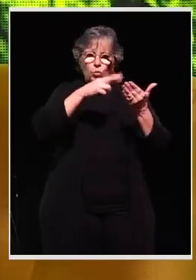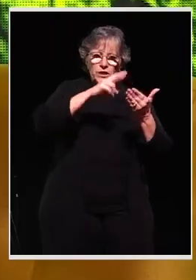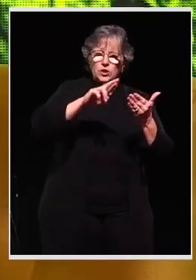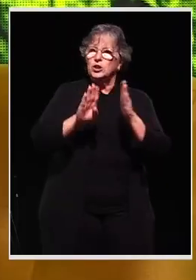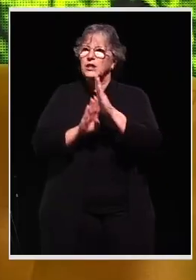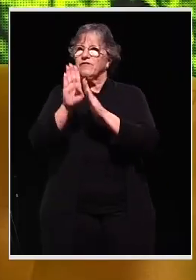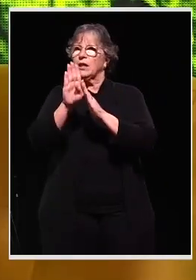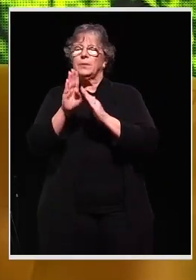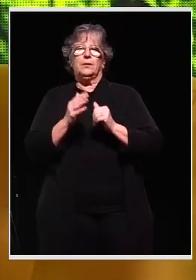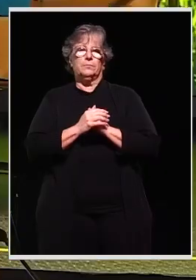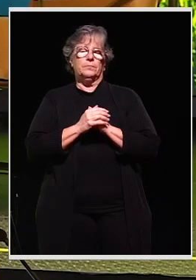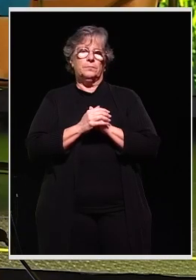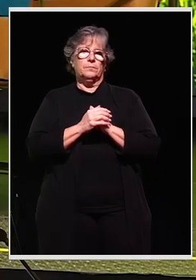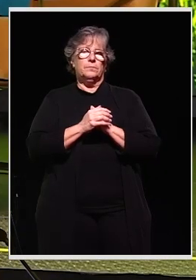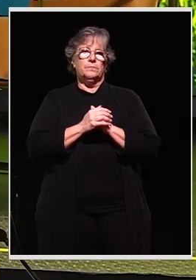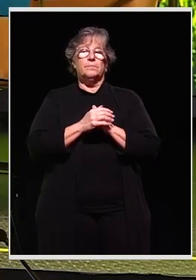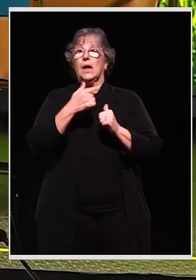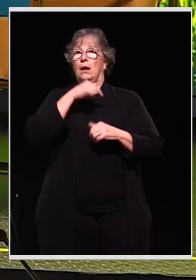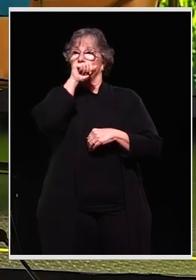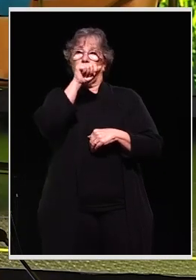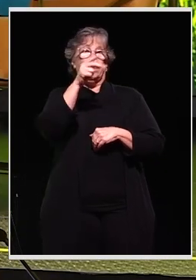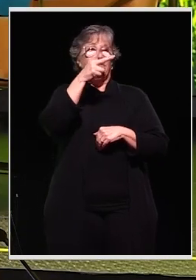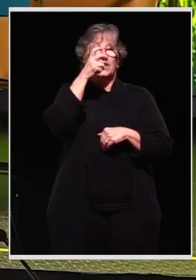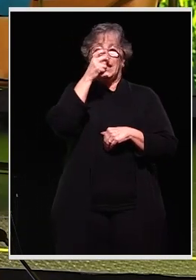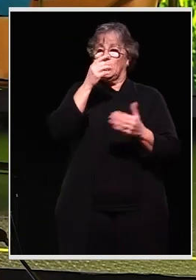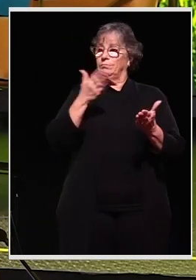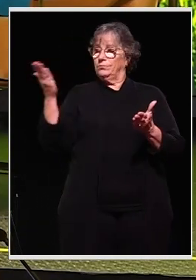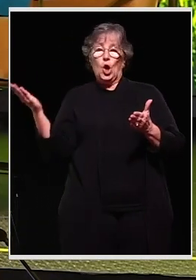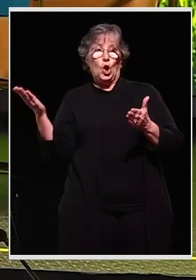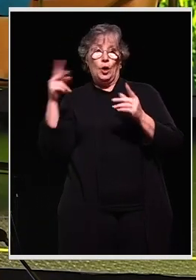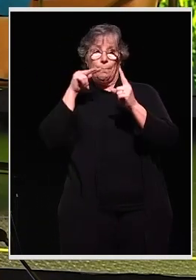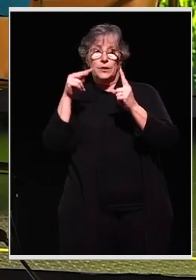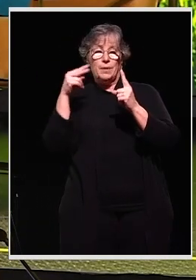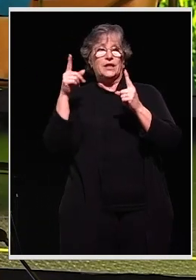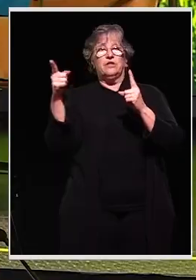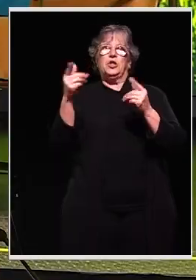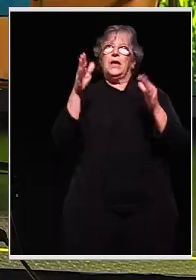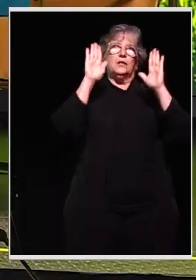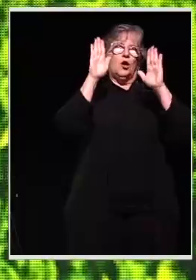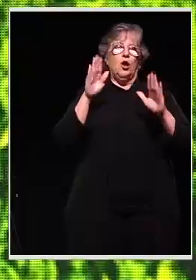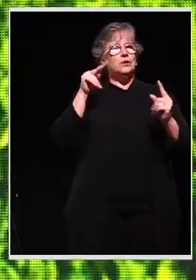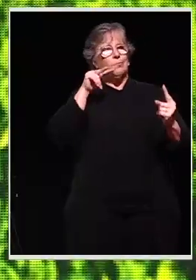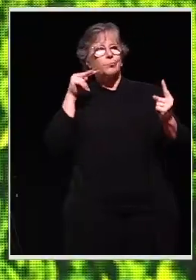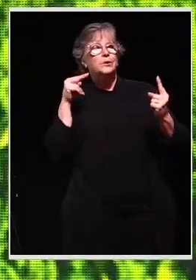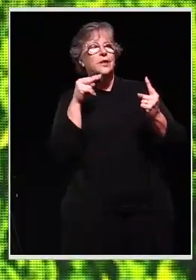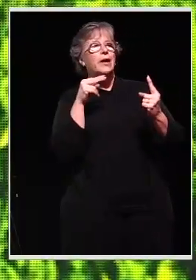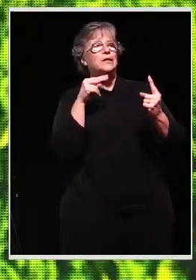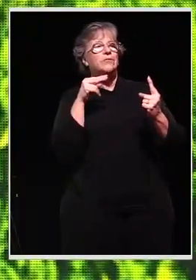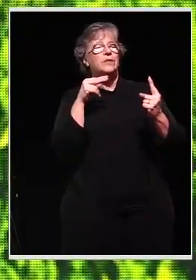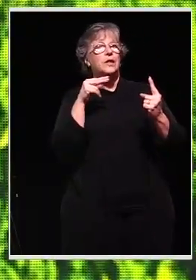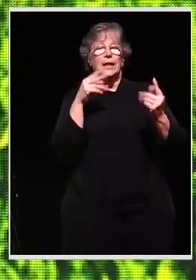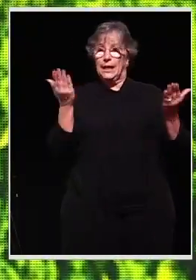what do you see? Yeah, I would love to hear Saharamoon's perspective because she has such a great vantage point. I think what we're seeing in New